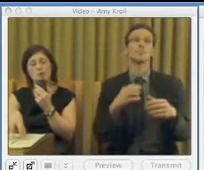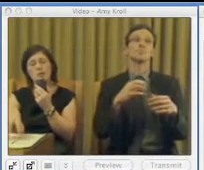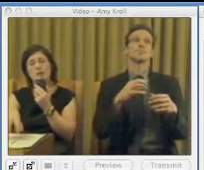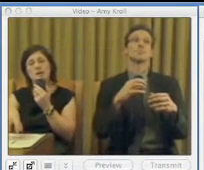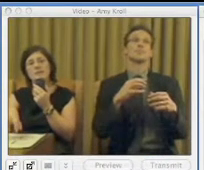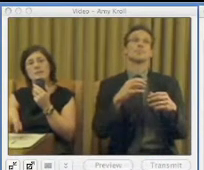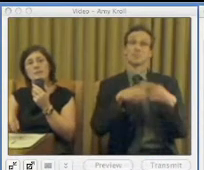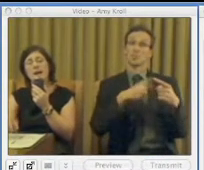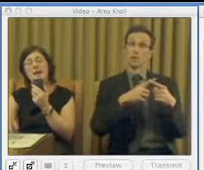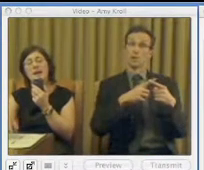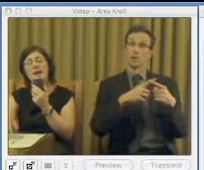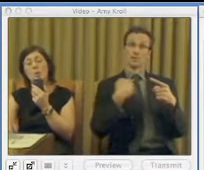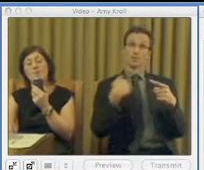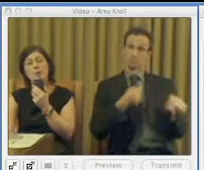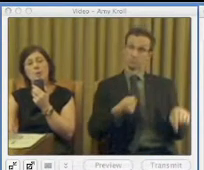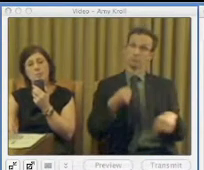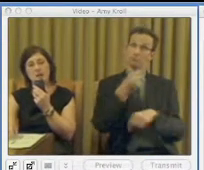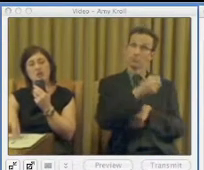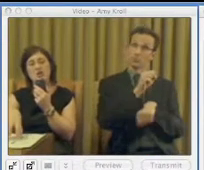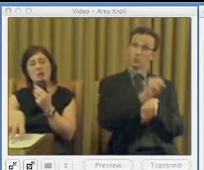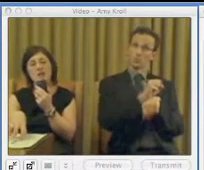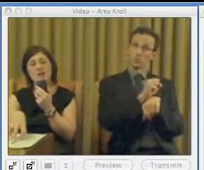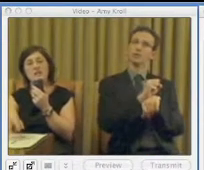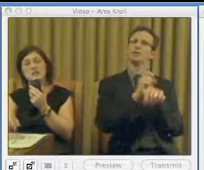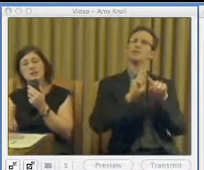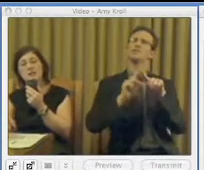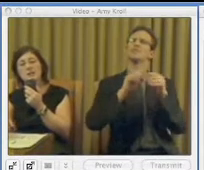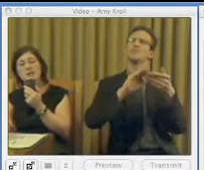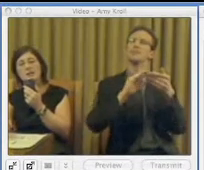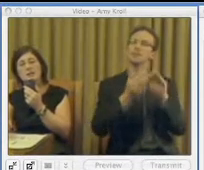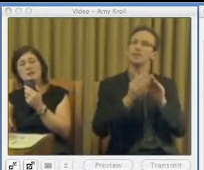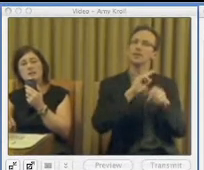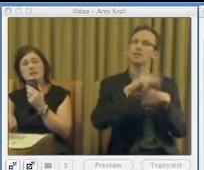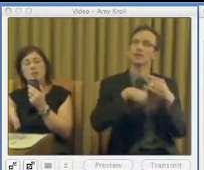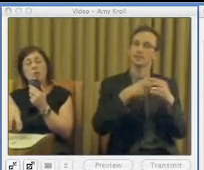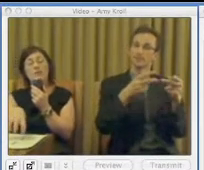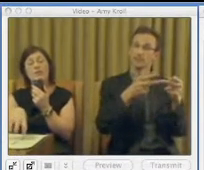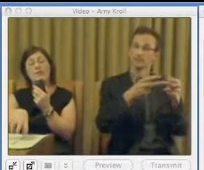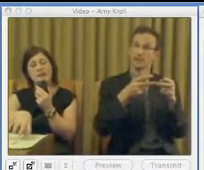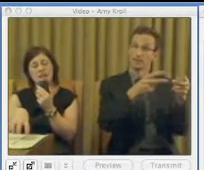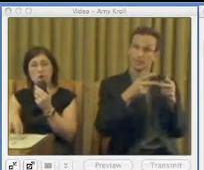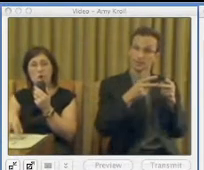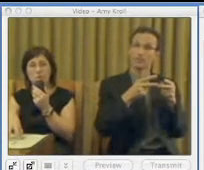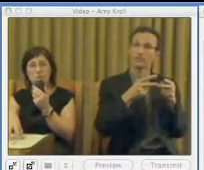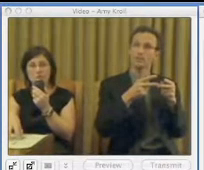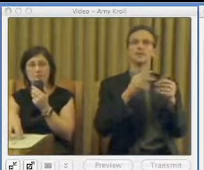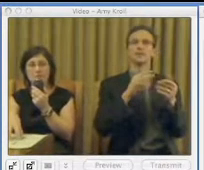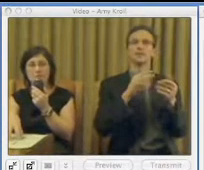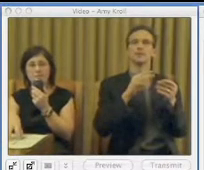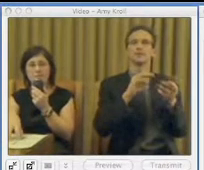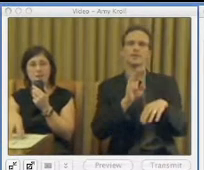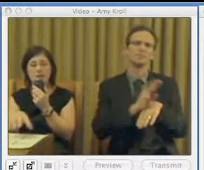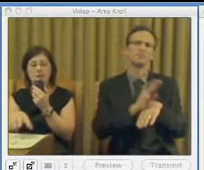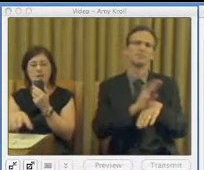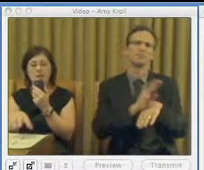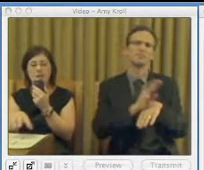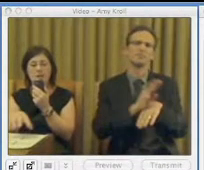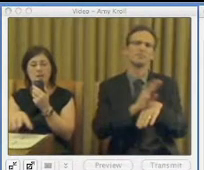In community settings too, there may also be shared or